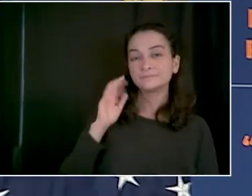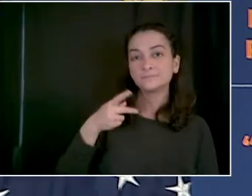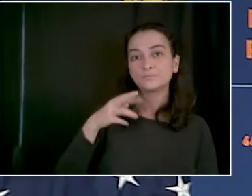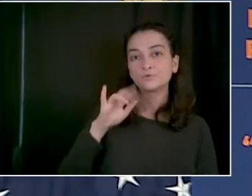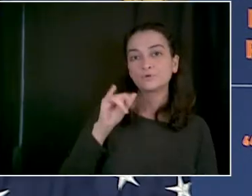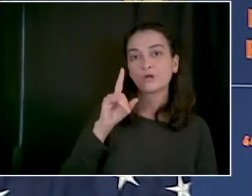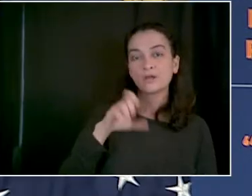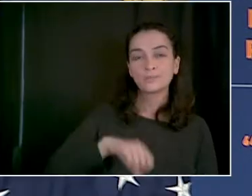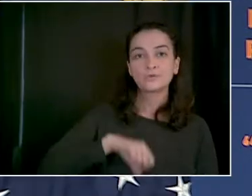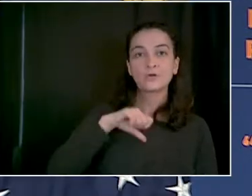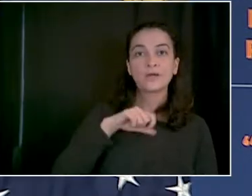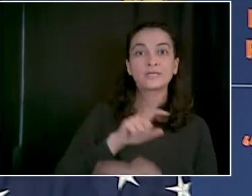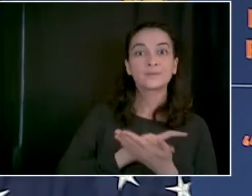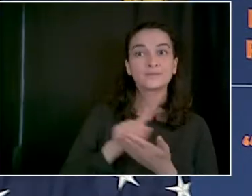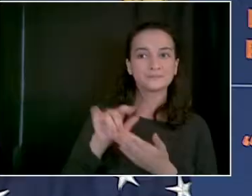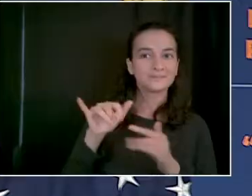determination.